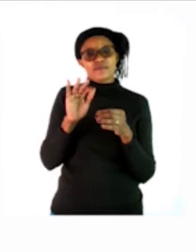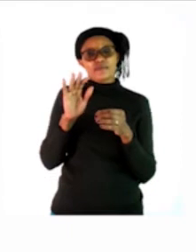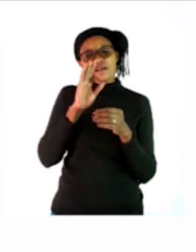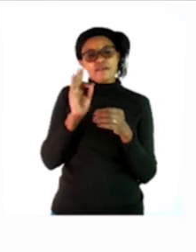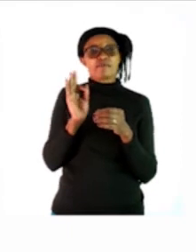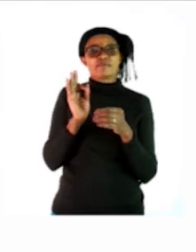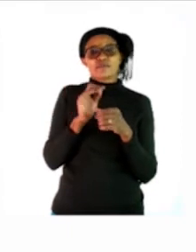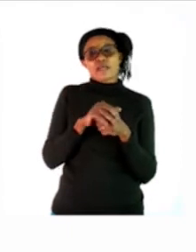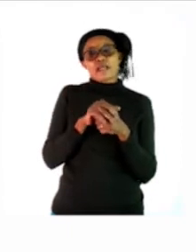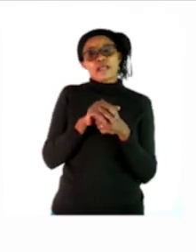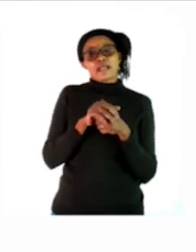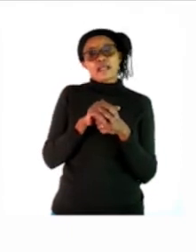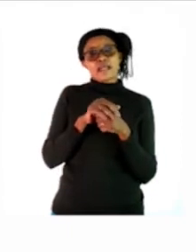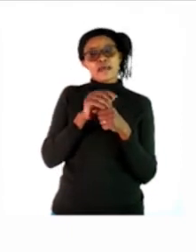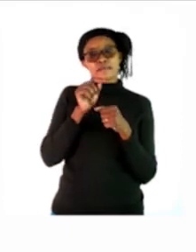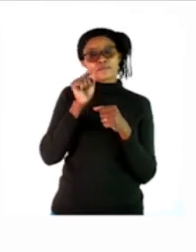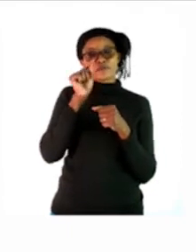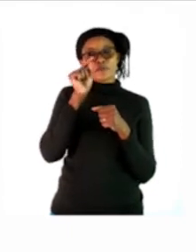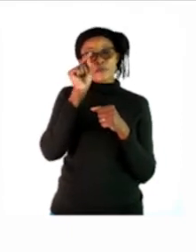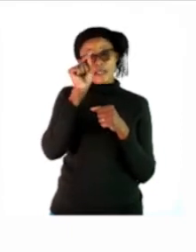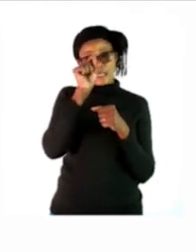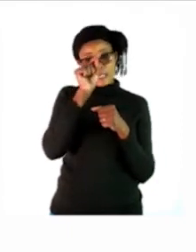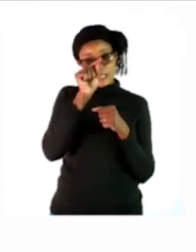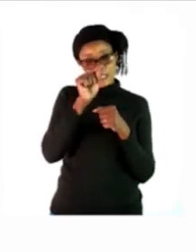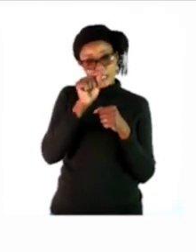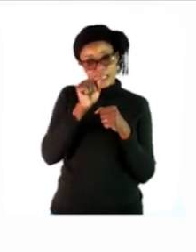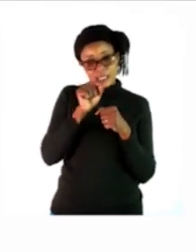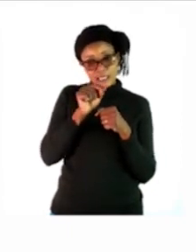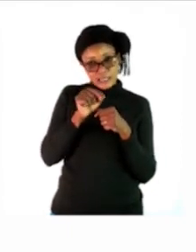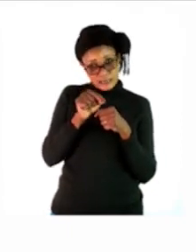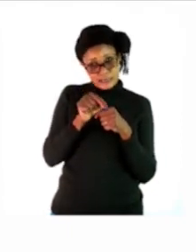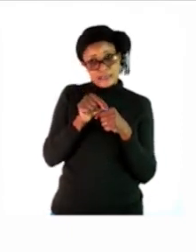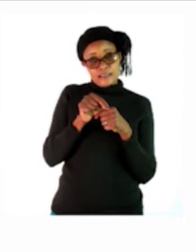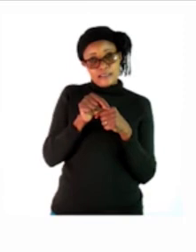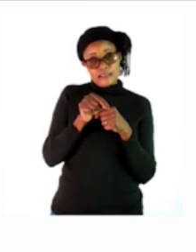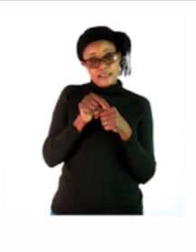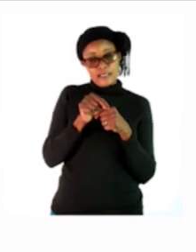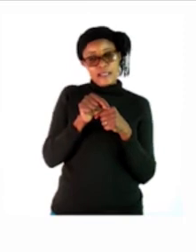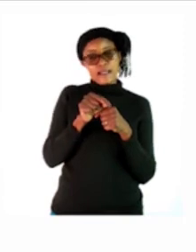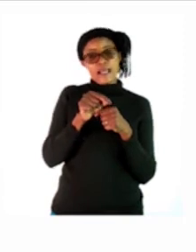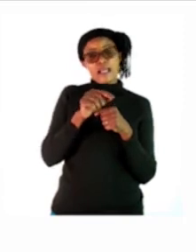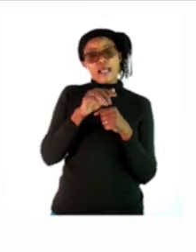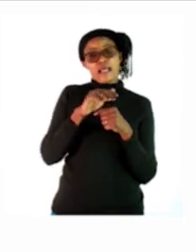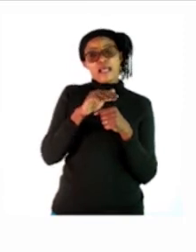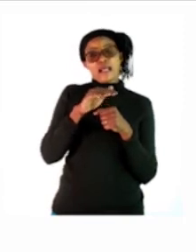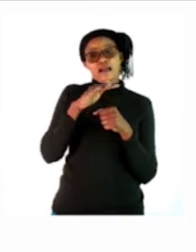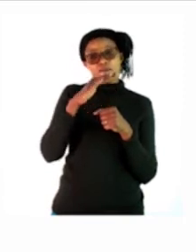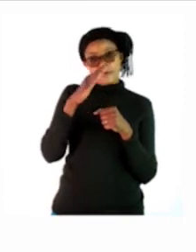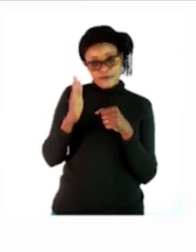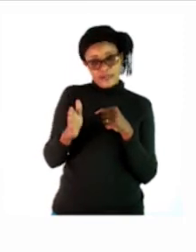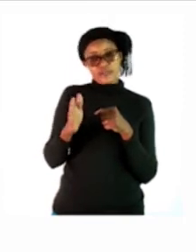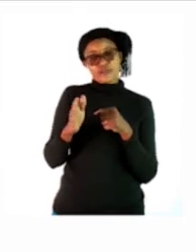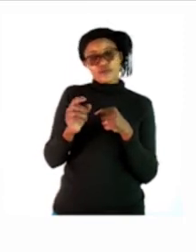Trace the dotted lines on the letter, then write your own